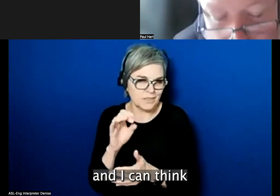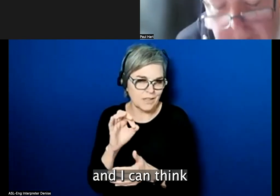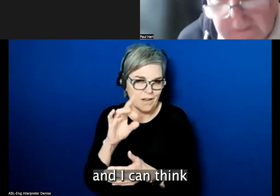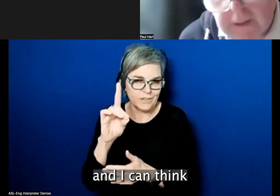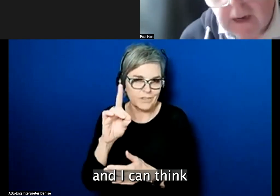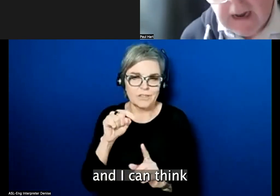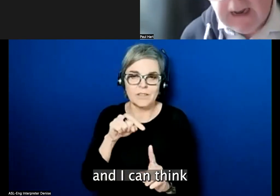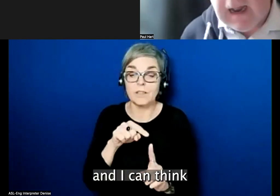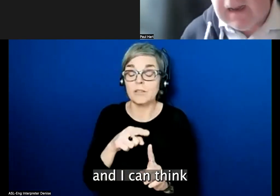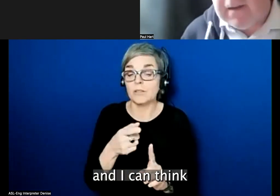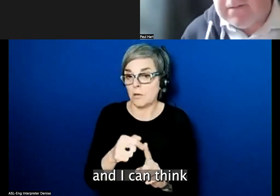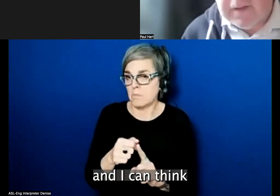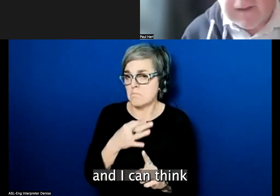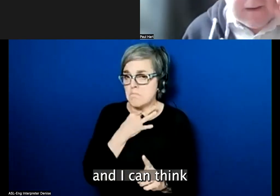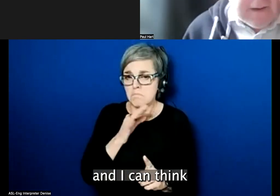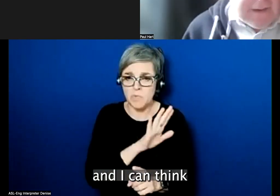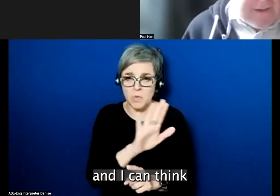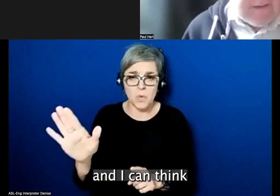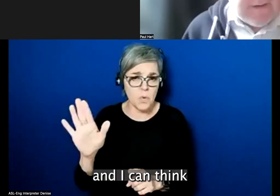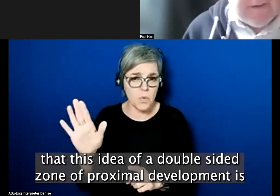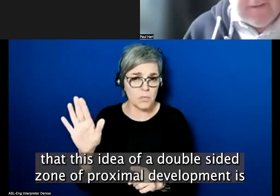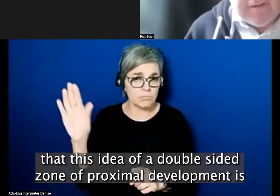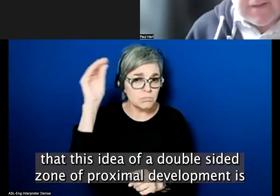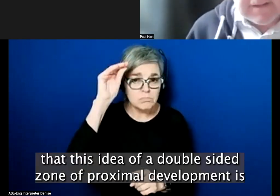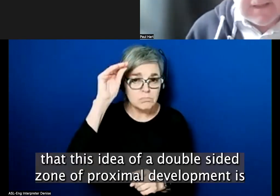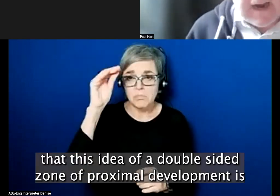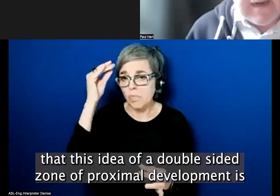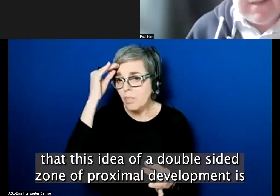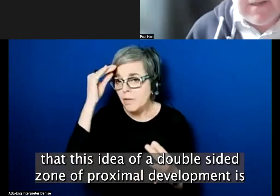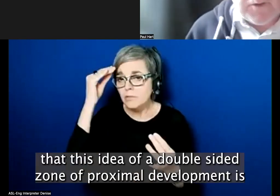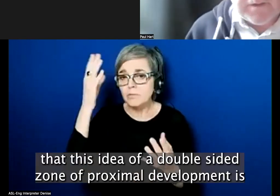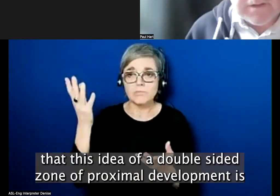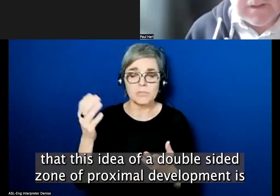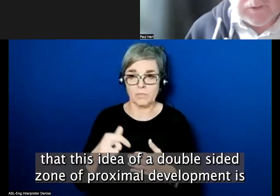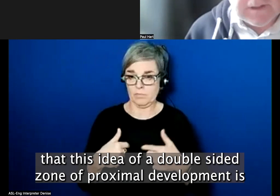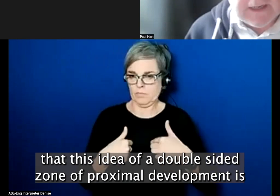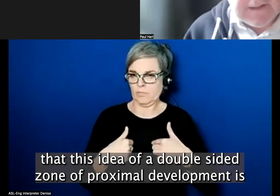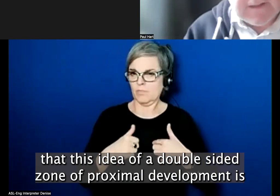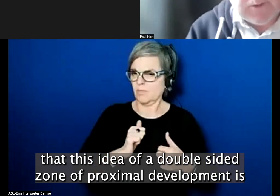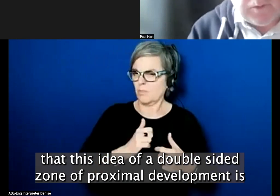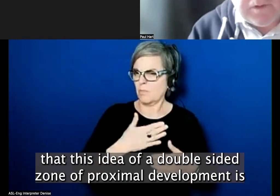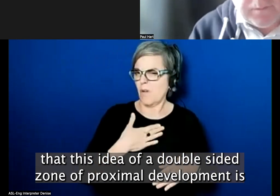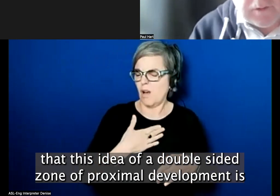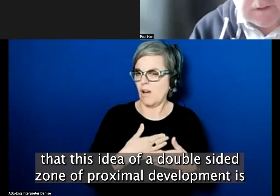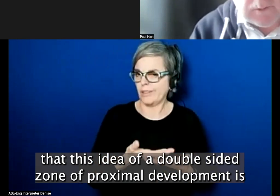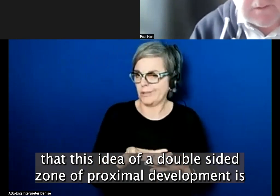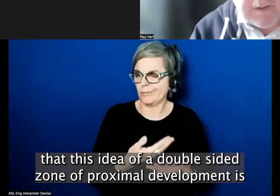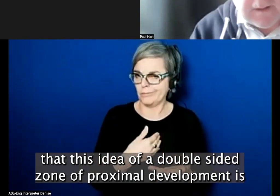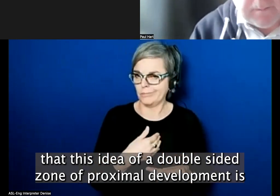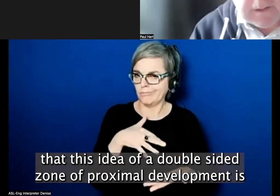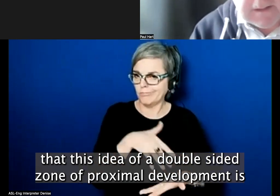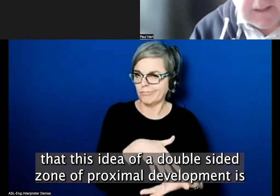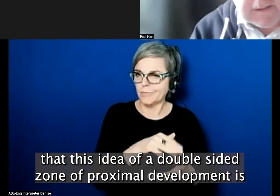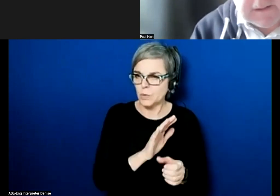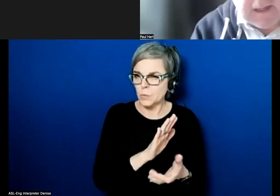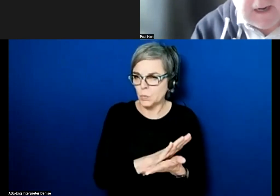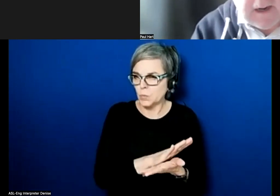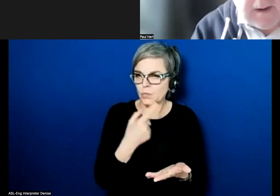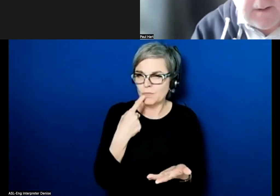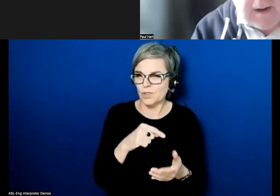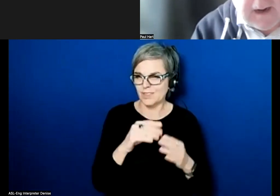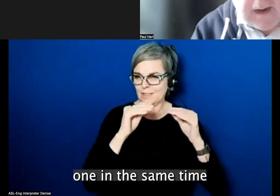and I can think that this idea of a double-sided zone of proximal development